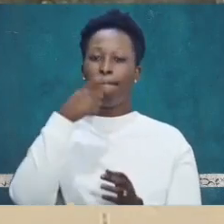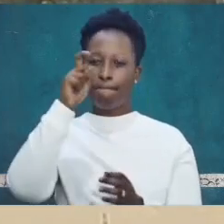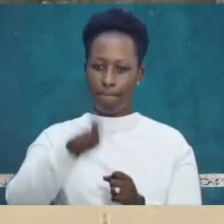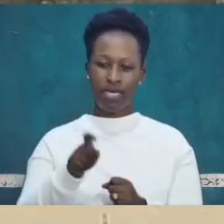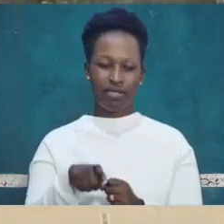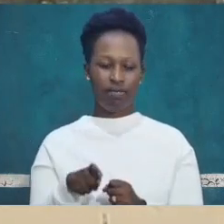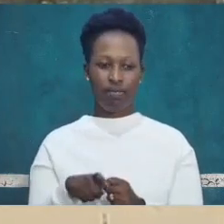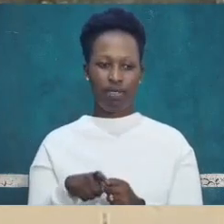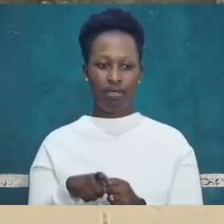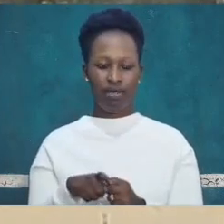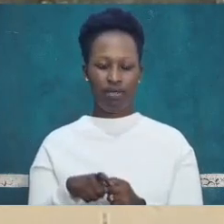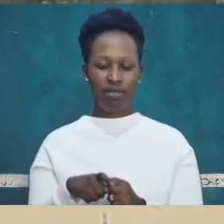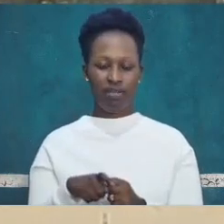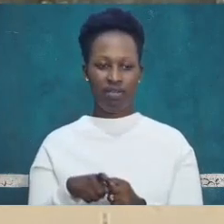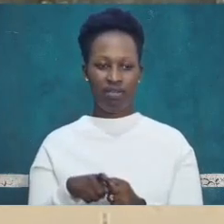must